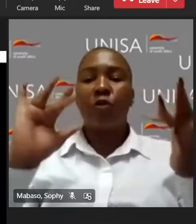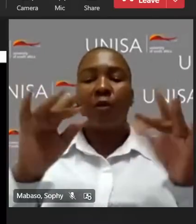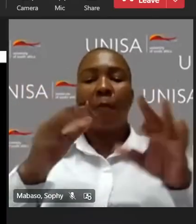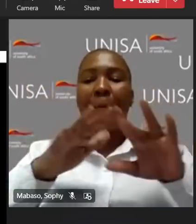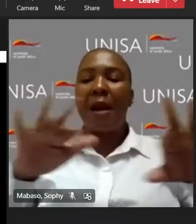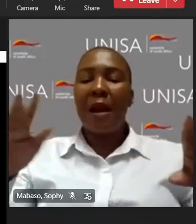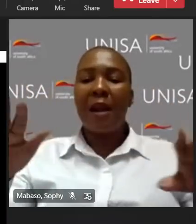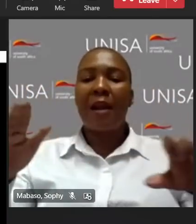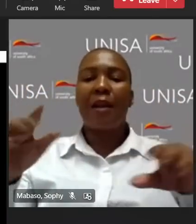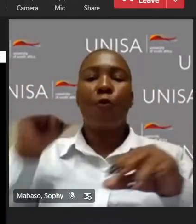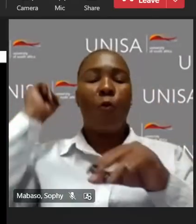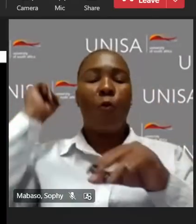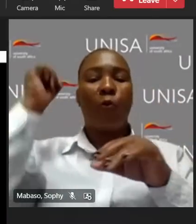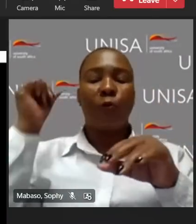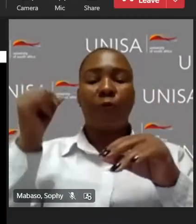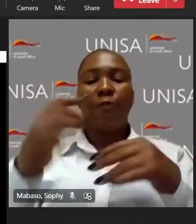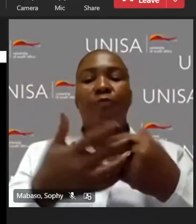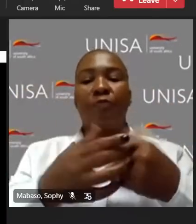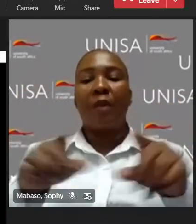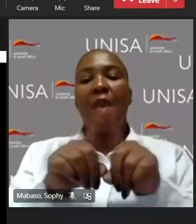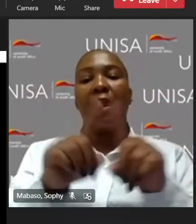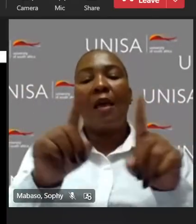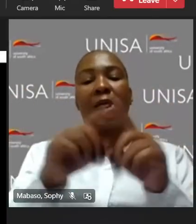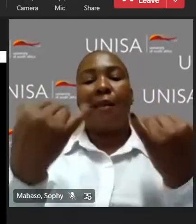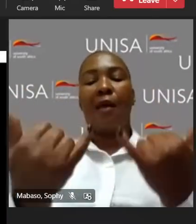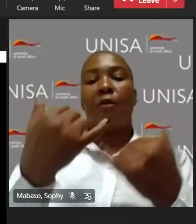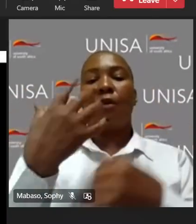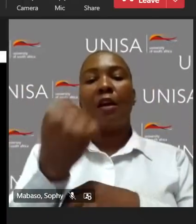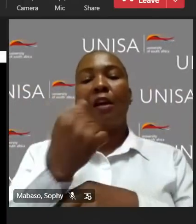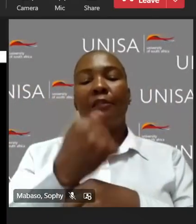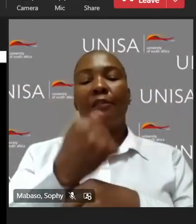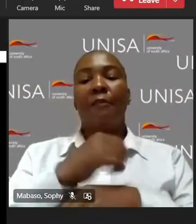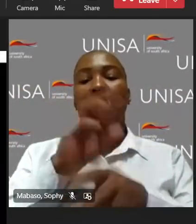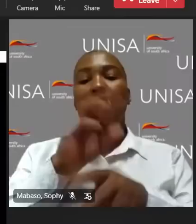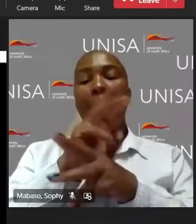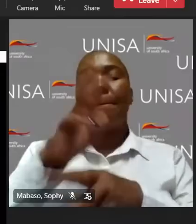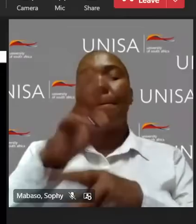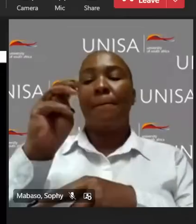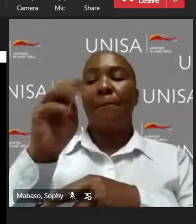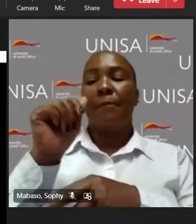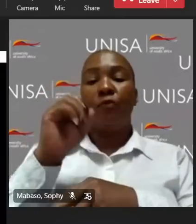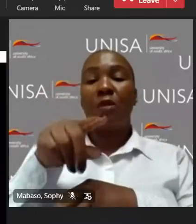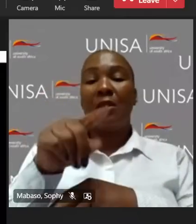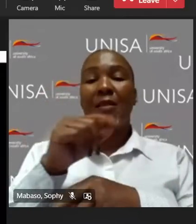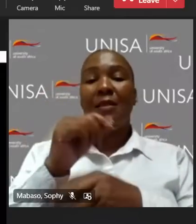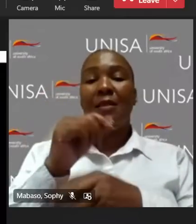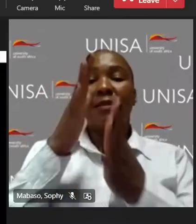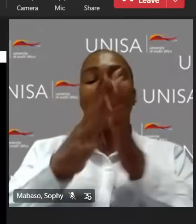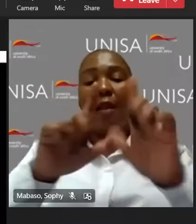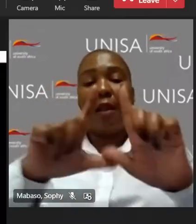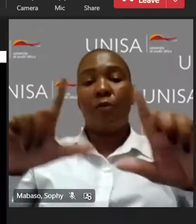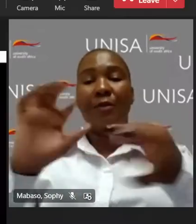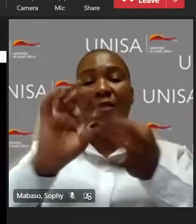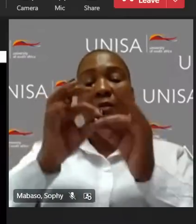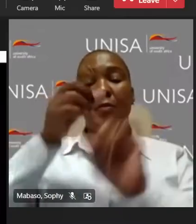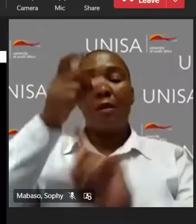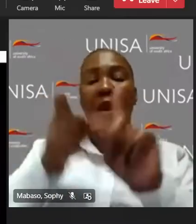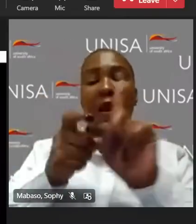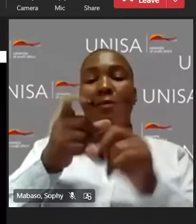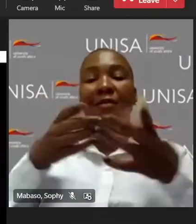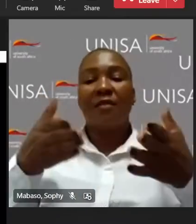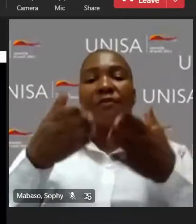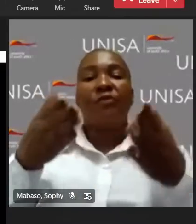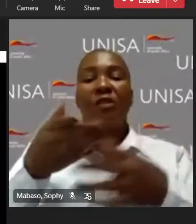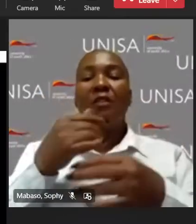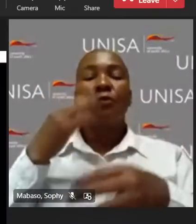audio. As you can see, we have Memabaso on the screen, who is our sign language interpreter. Then the service is available as